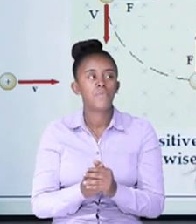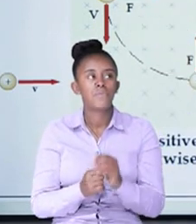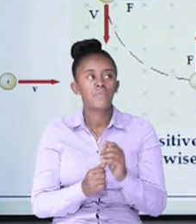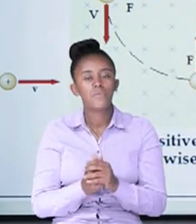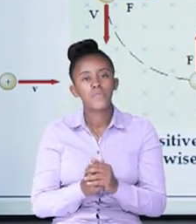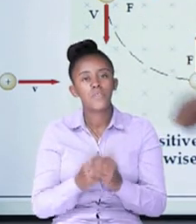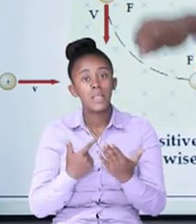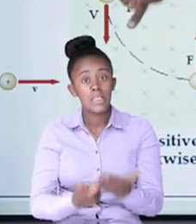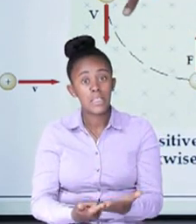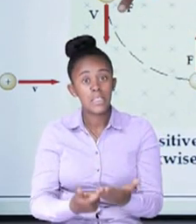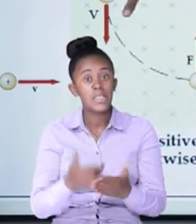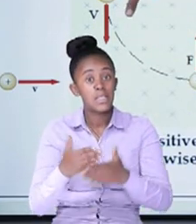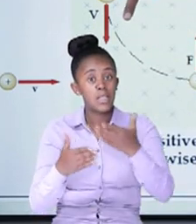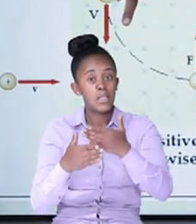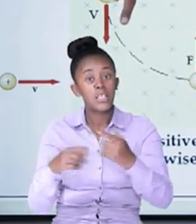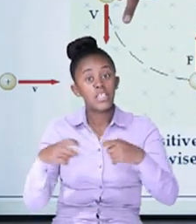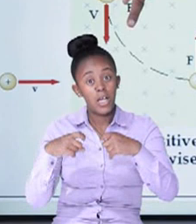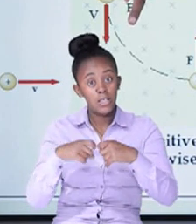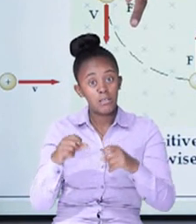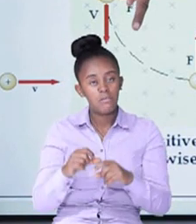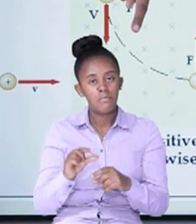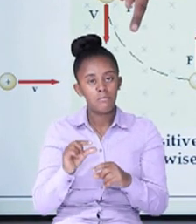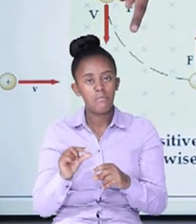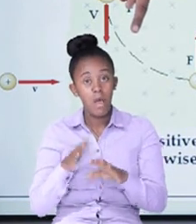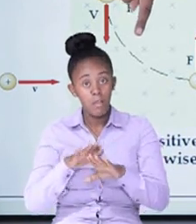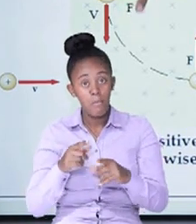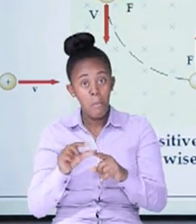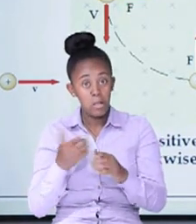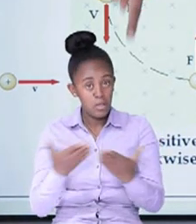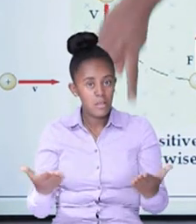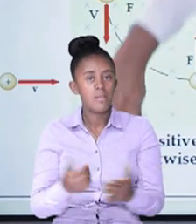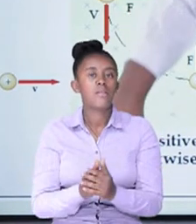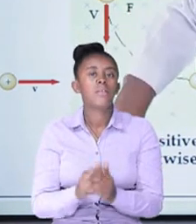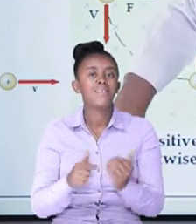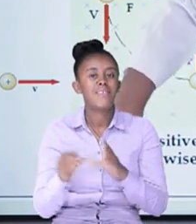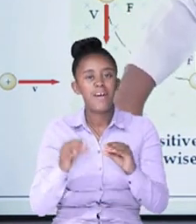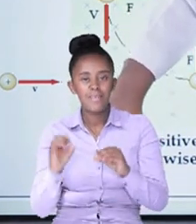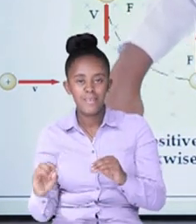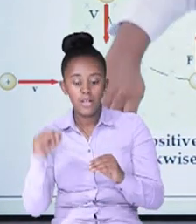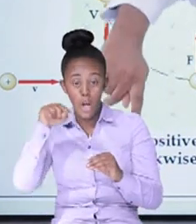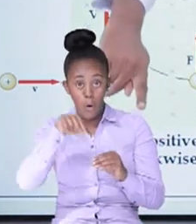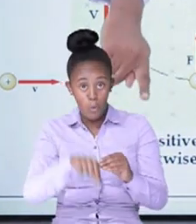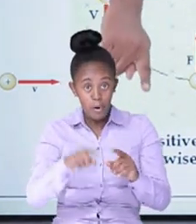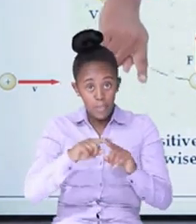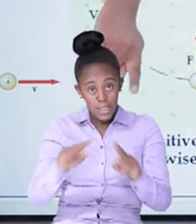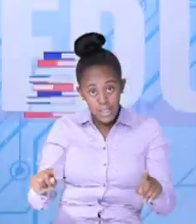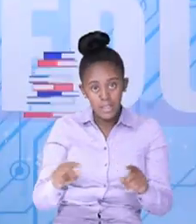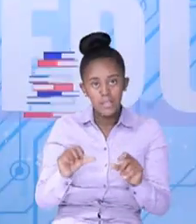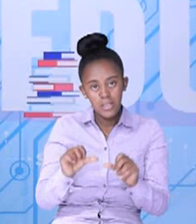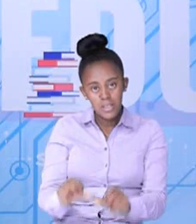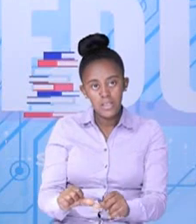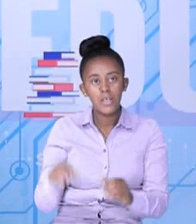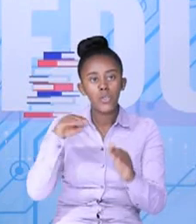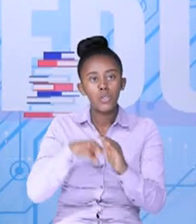At this stage, again, the charged particle moving with that constant velocity is acting downward. but still the magnetic field